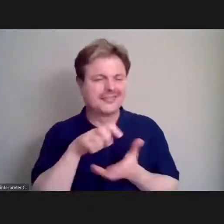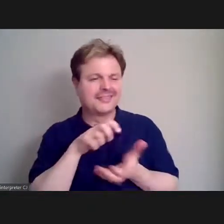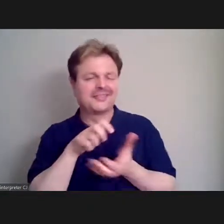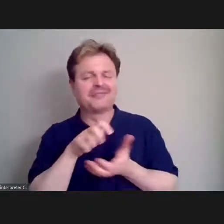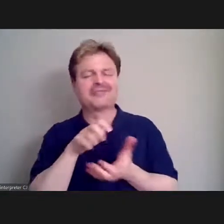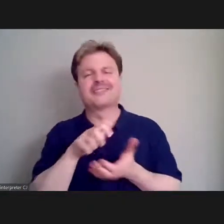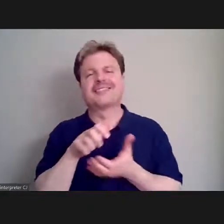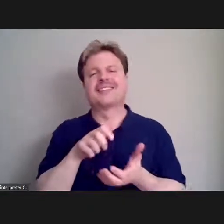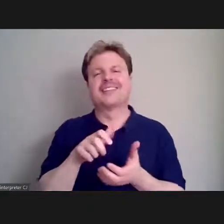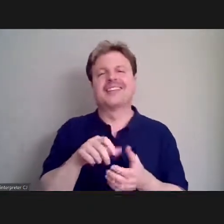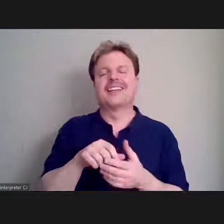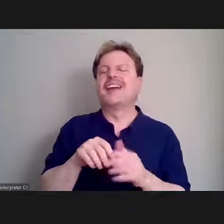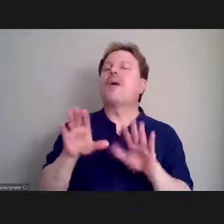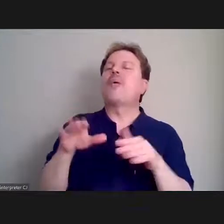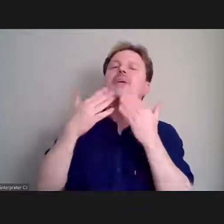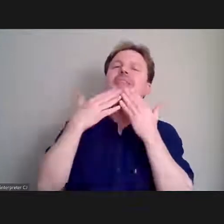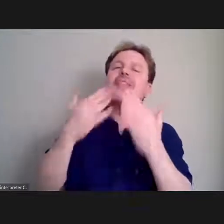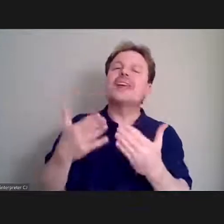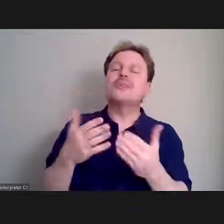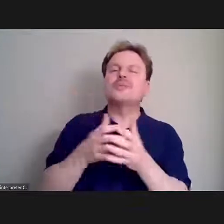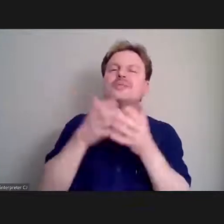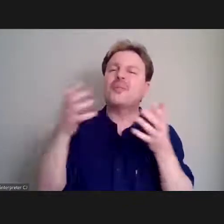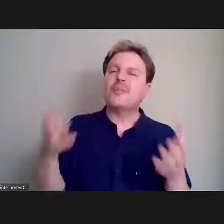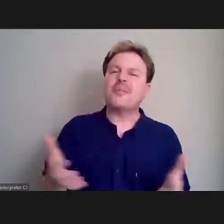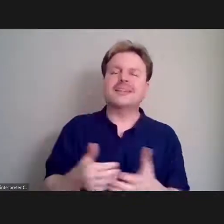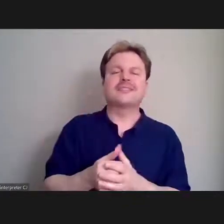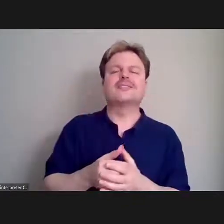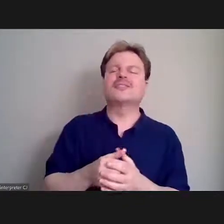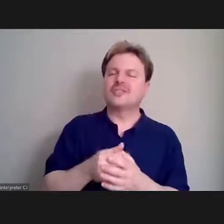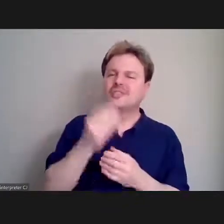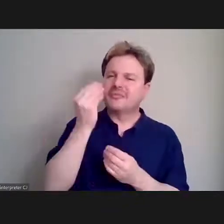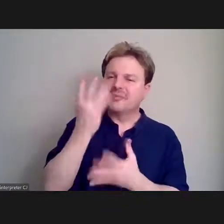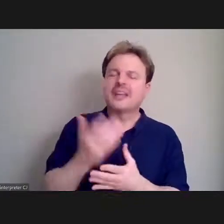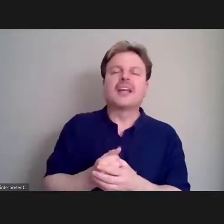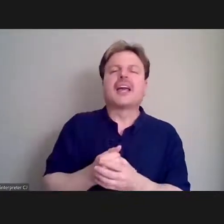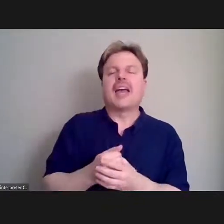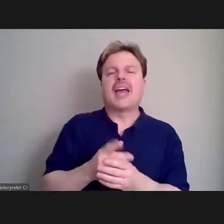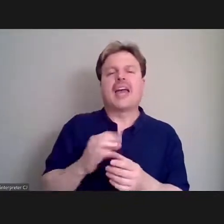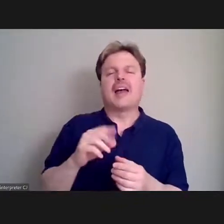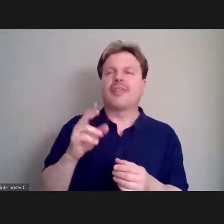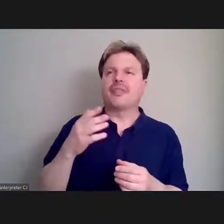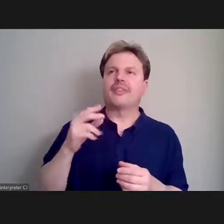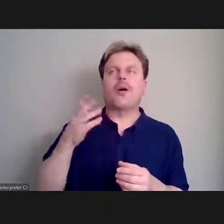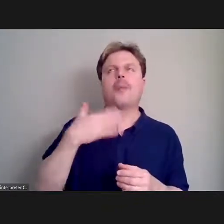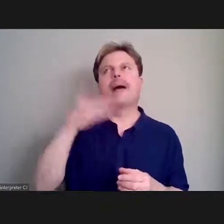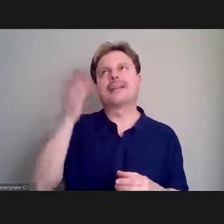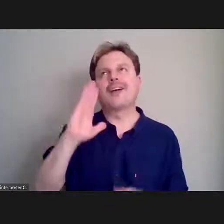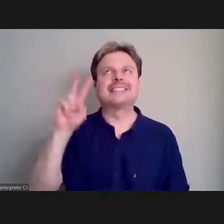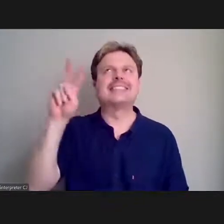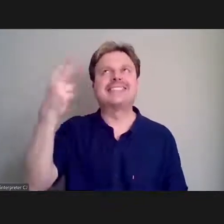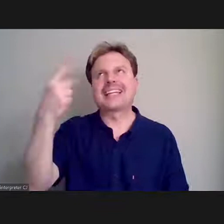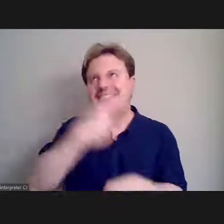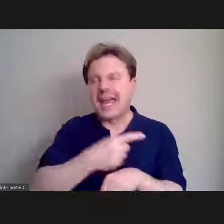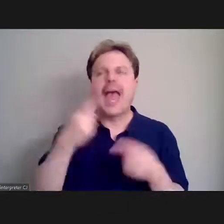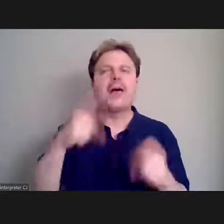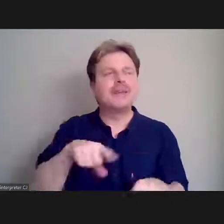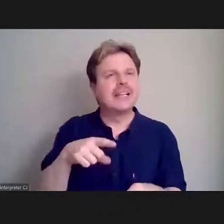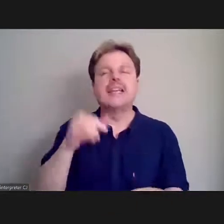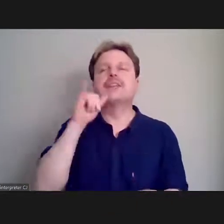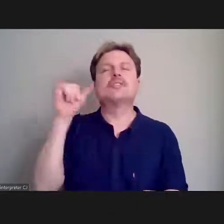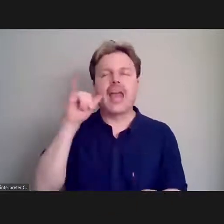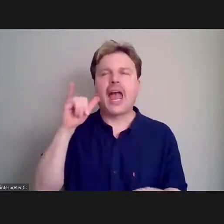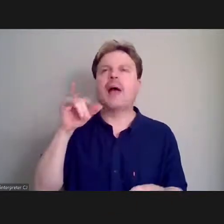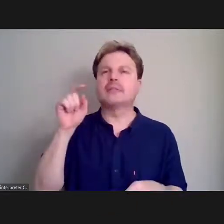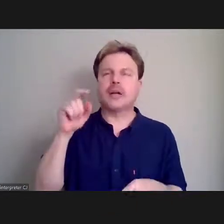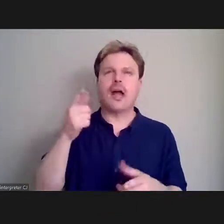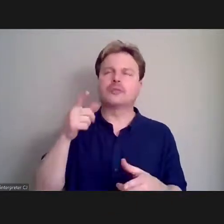all right, well, I want to say thank you so much, and this is... Oh my God, this is the second day this happens to me because yesterday I was supposed to be